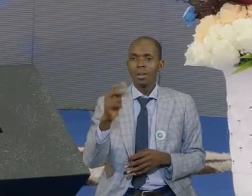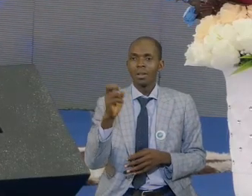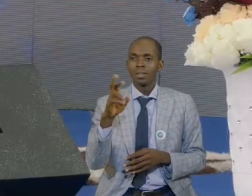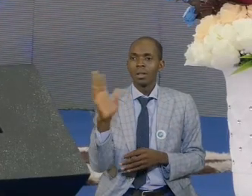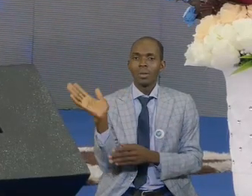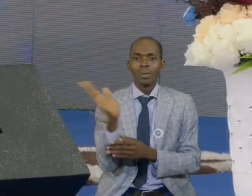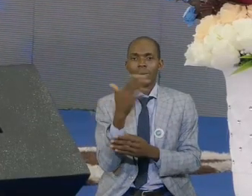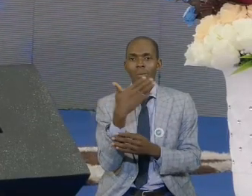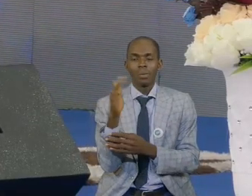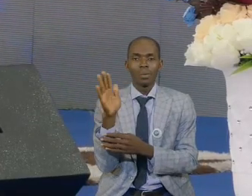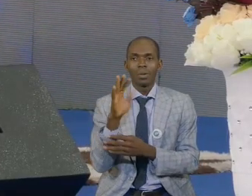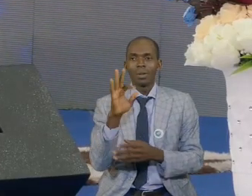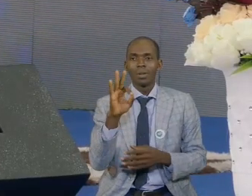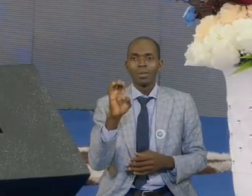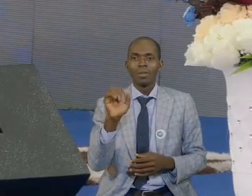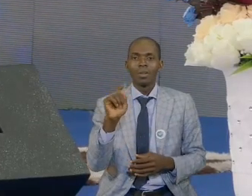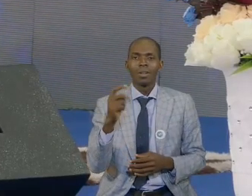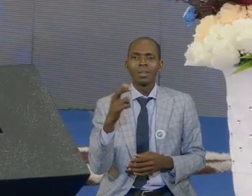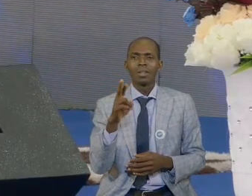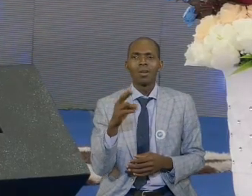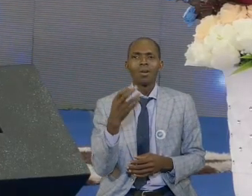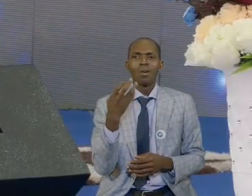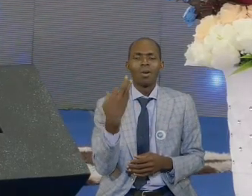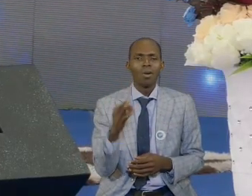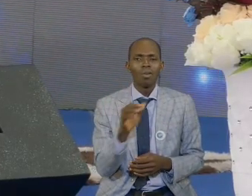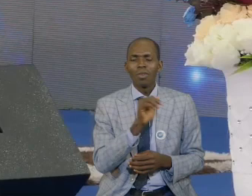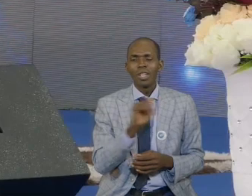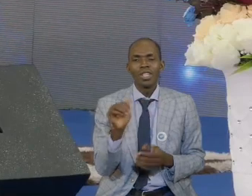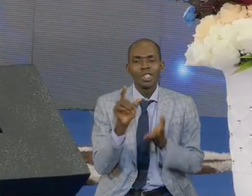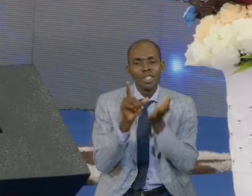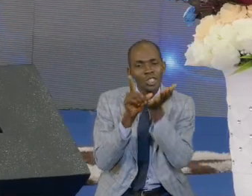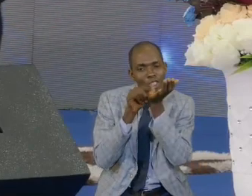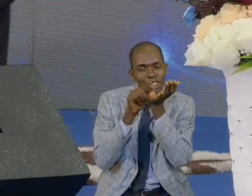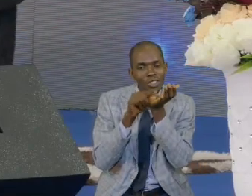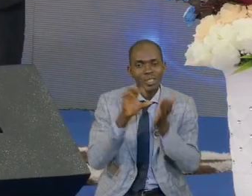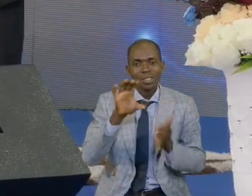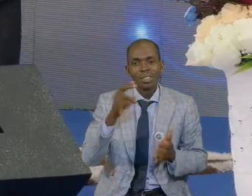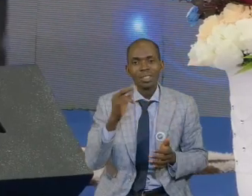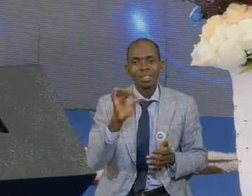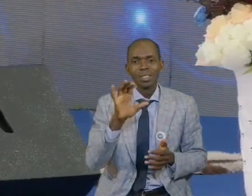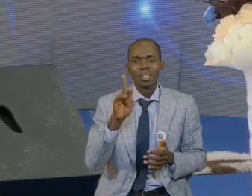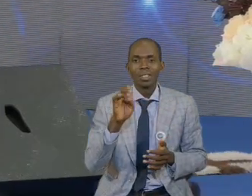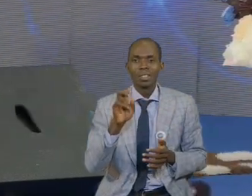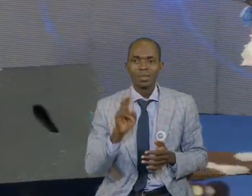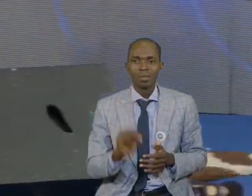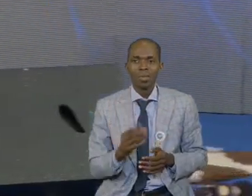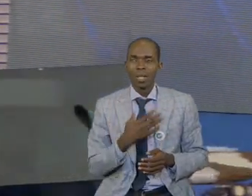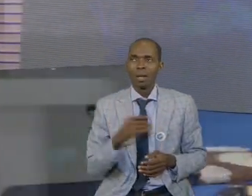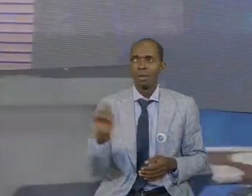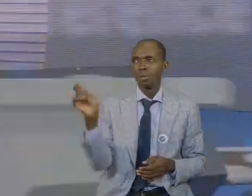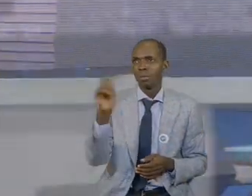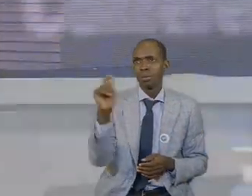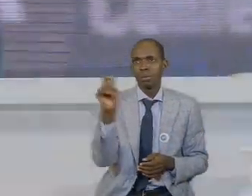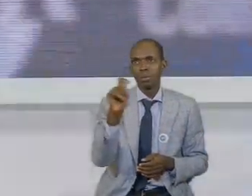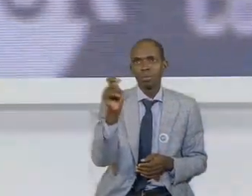feather of a chicken. And they come and they bring that